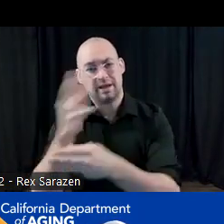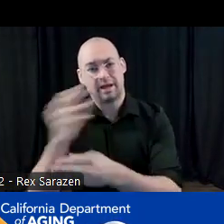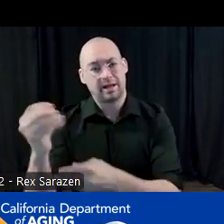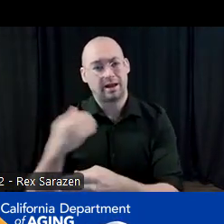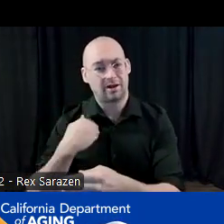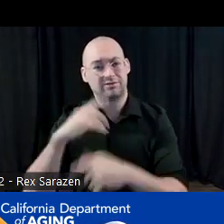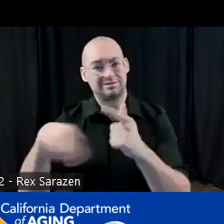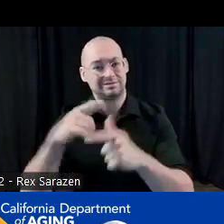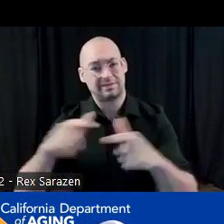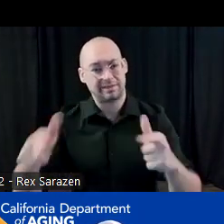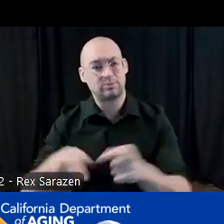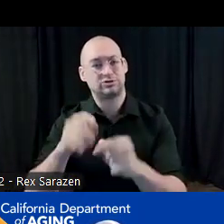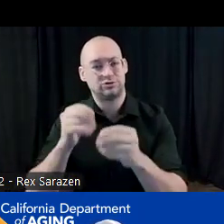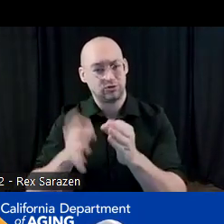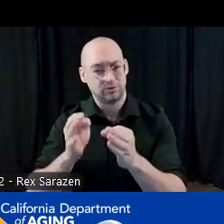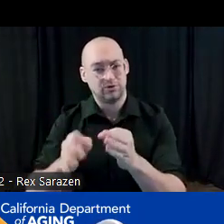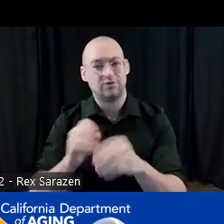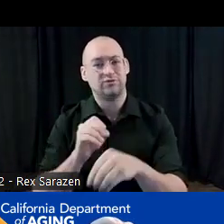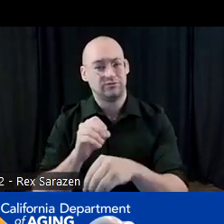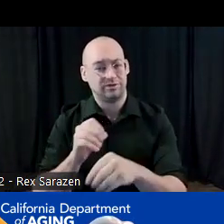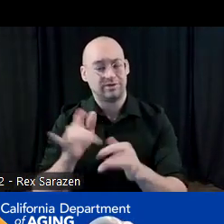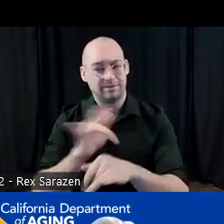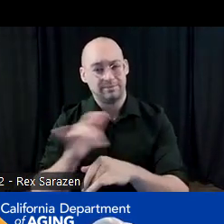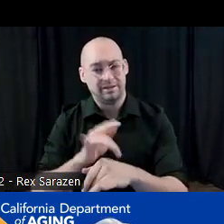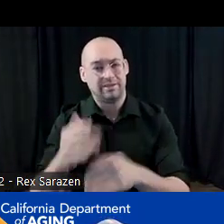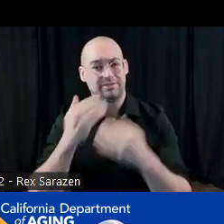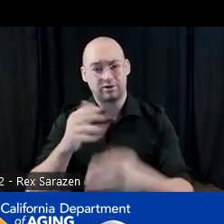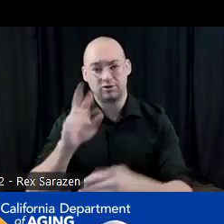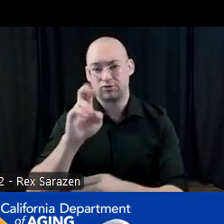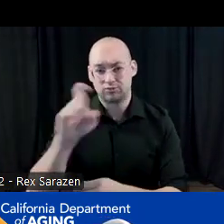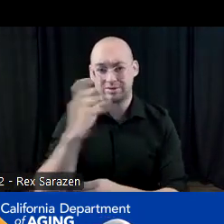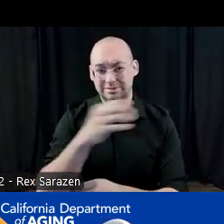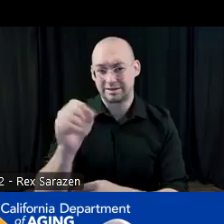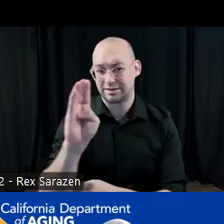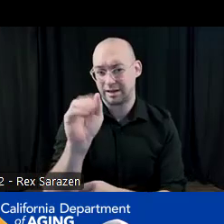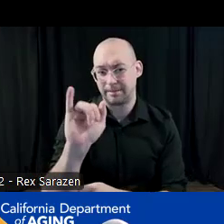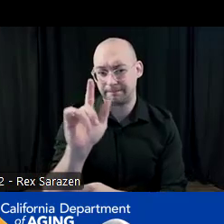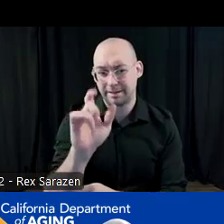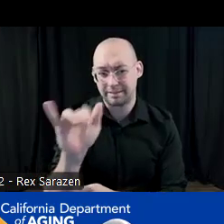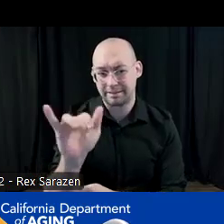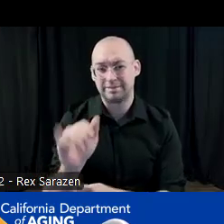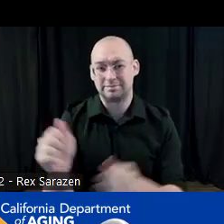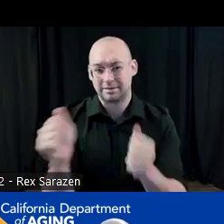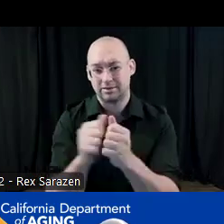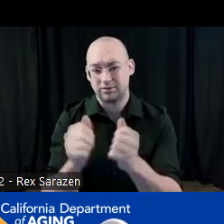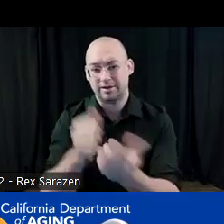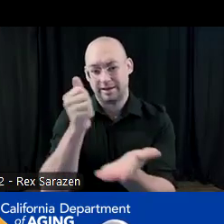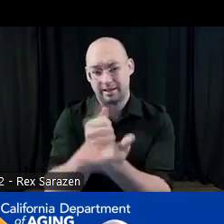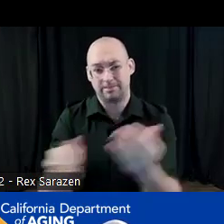thank Rex and Bailey for being with us today to help with our ASL